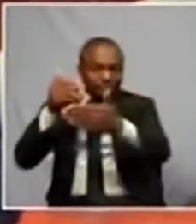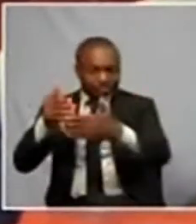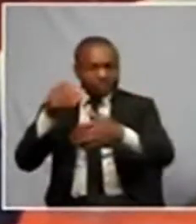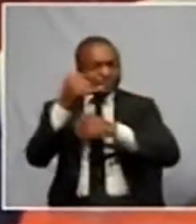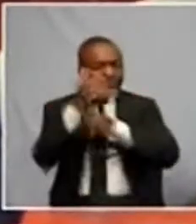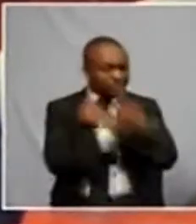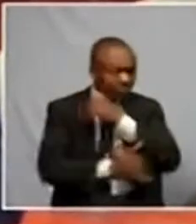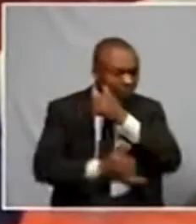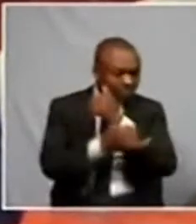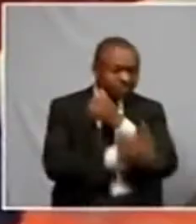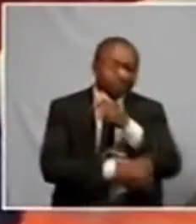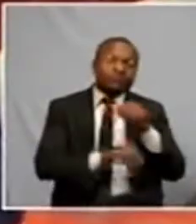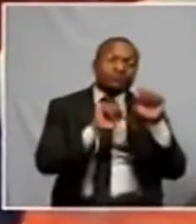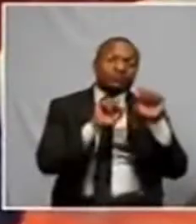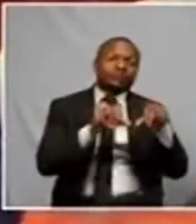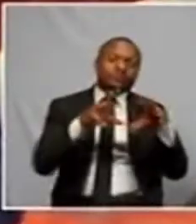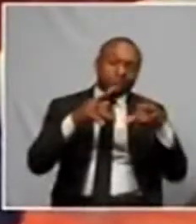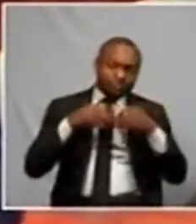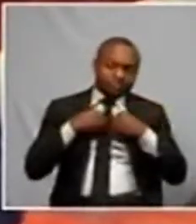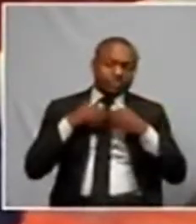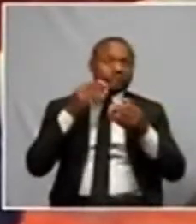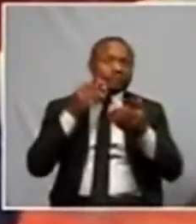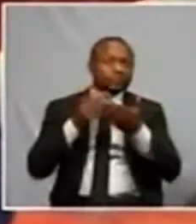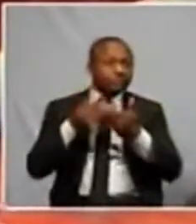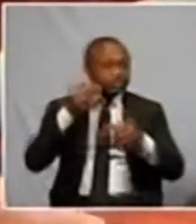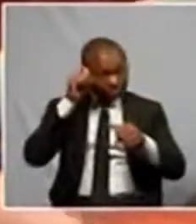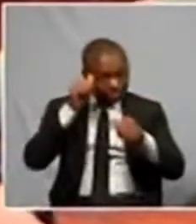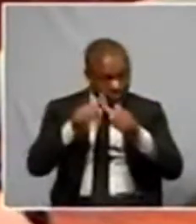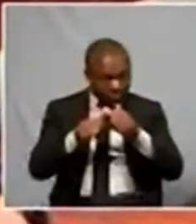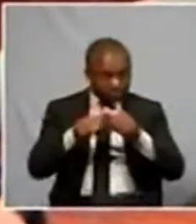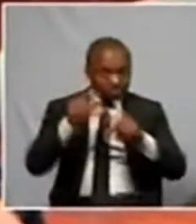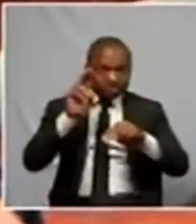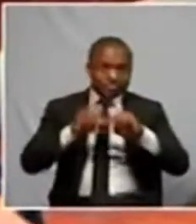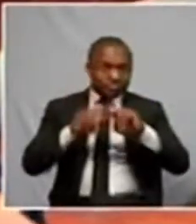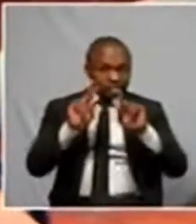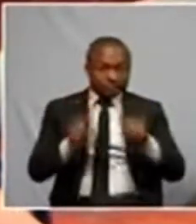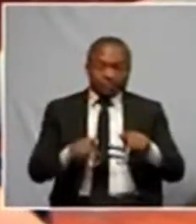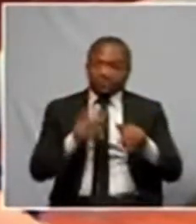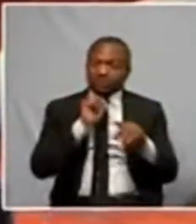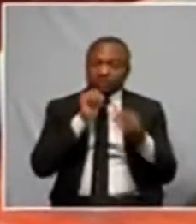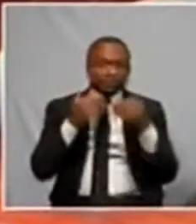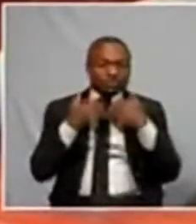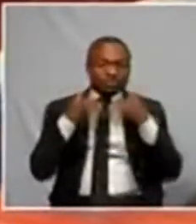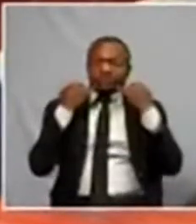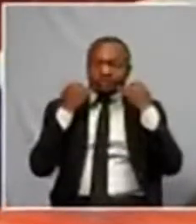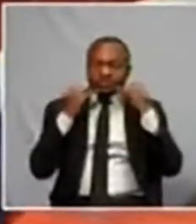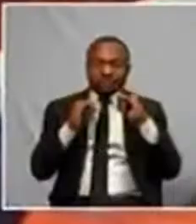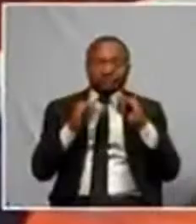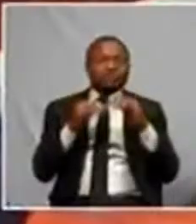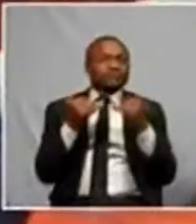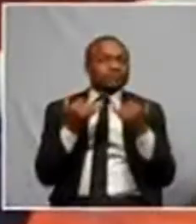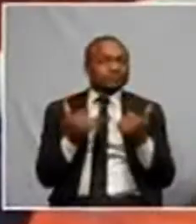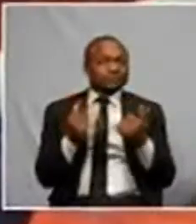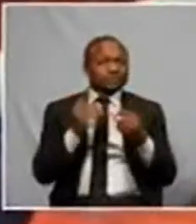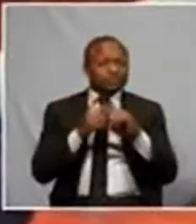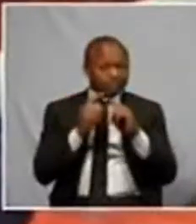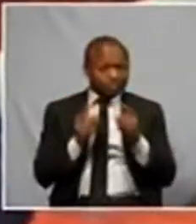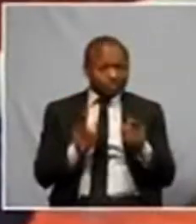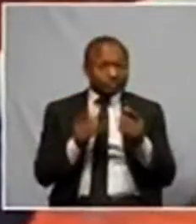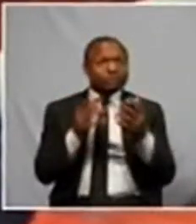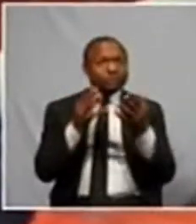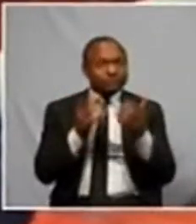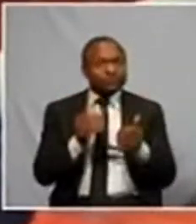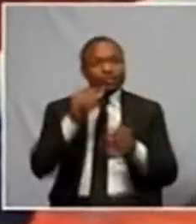have accepted such an agreement, Chair, we would not have that information right now. Suffice it to state